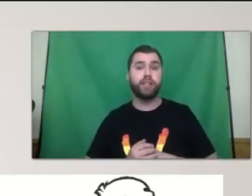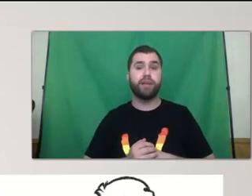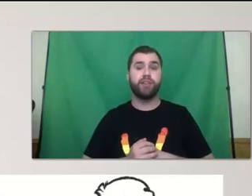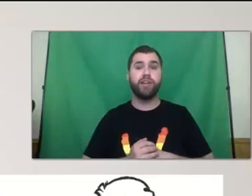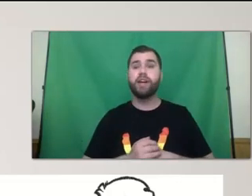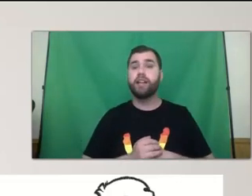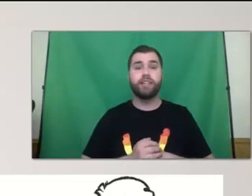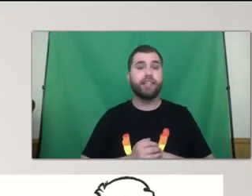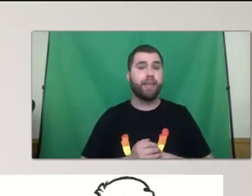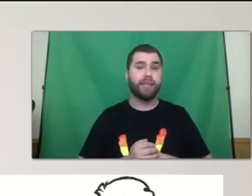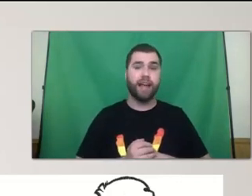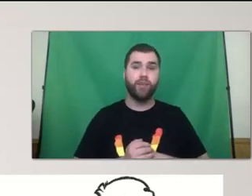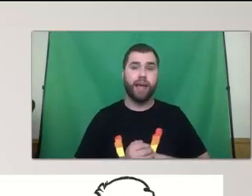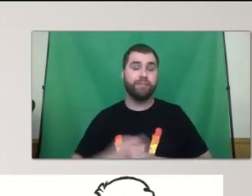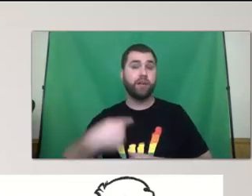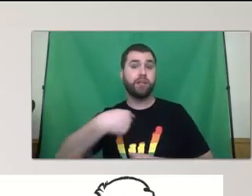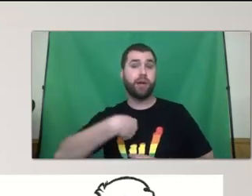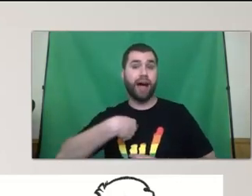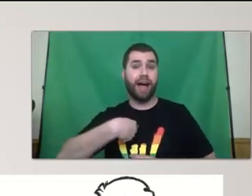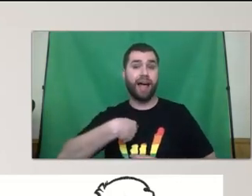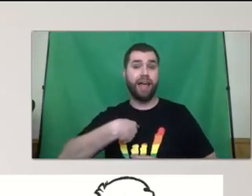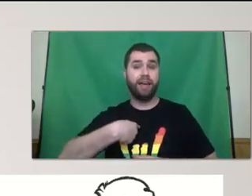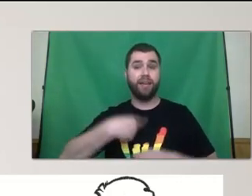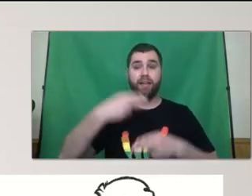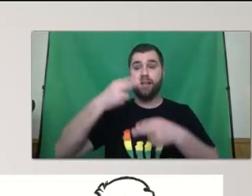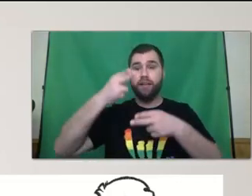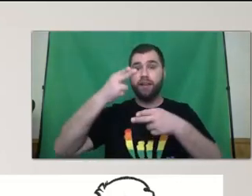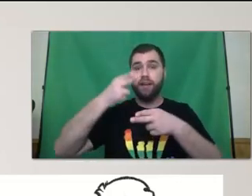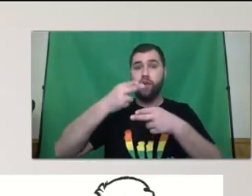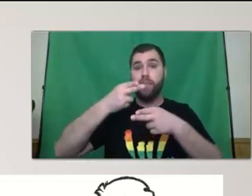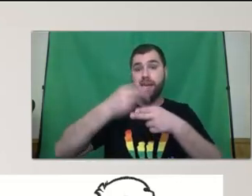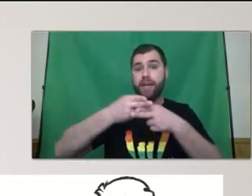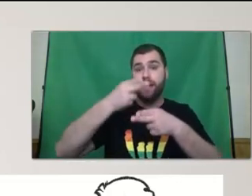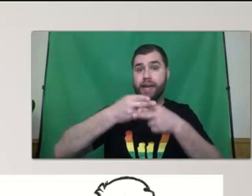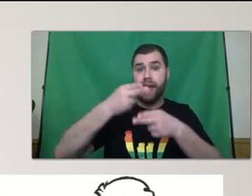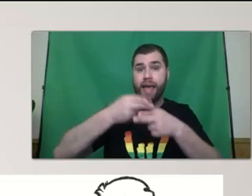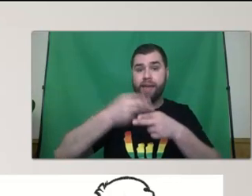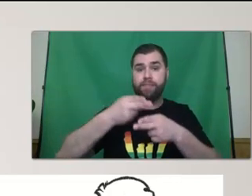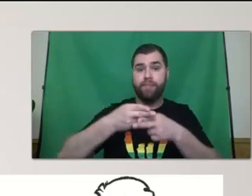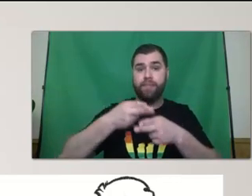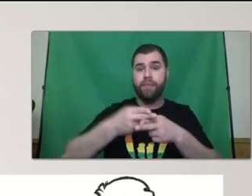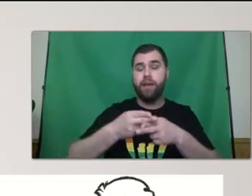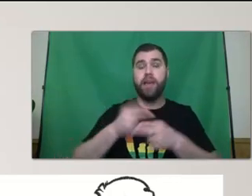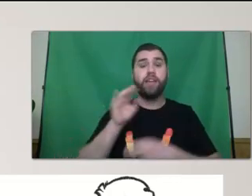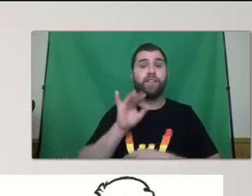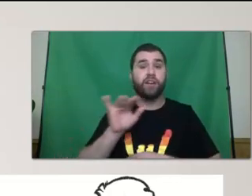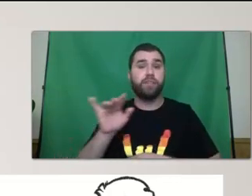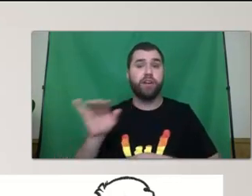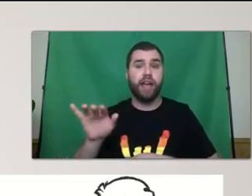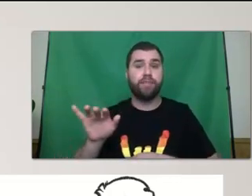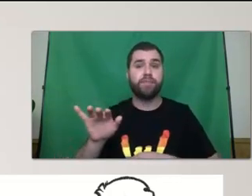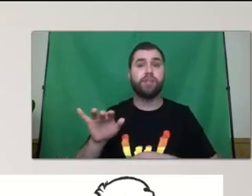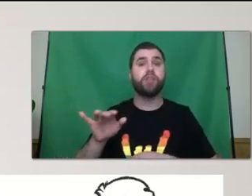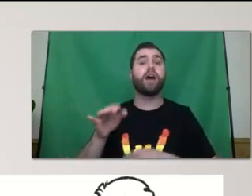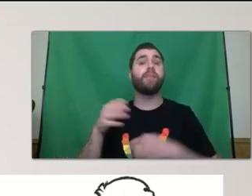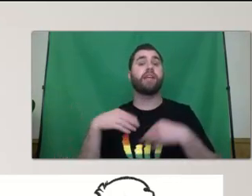you see in the picture, the same exact way. So I, or me, name, and then you finger spell your